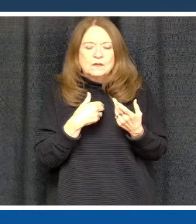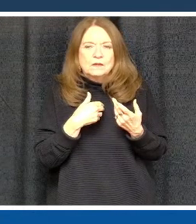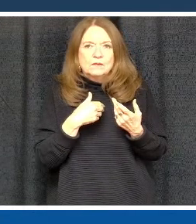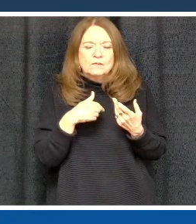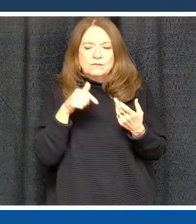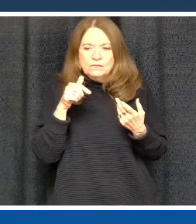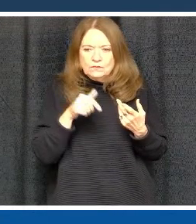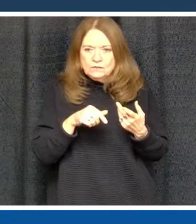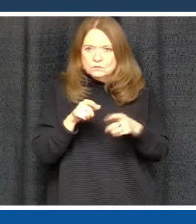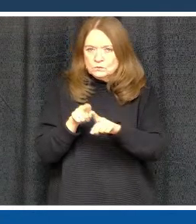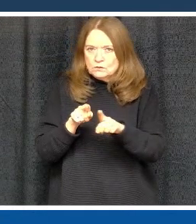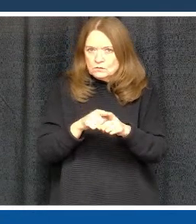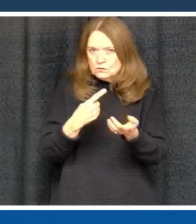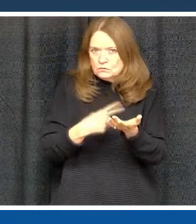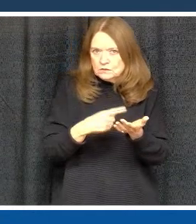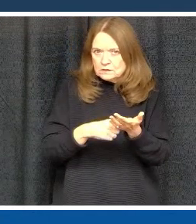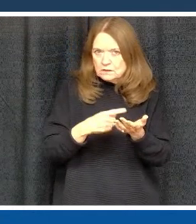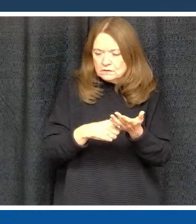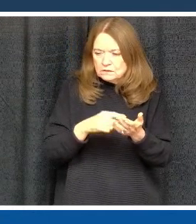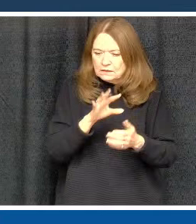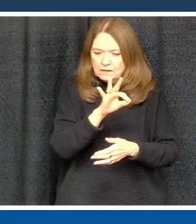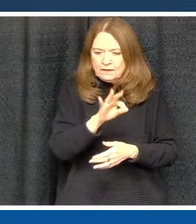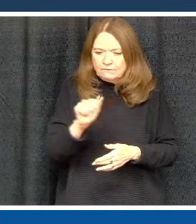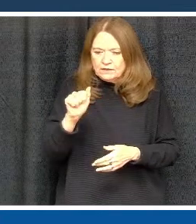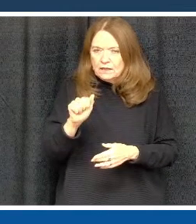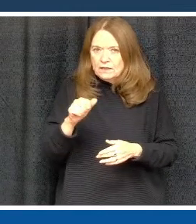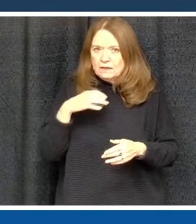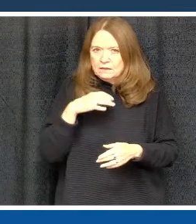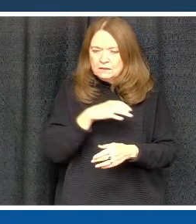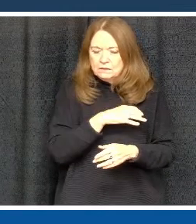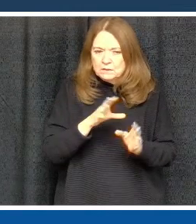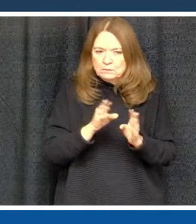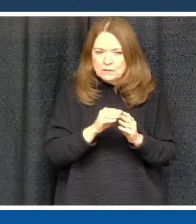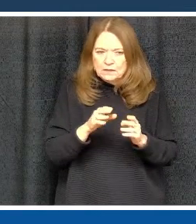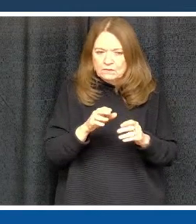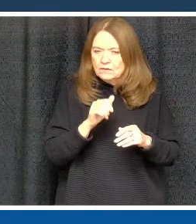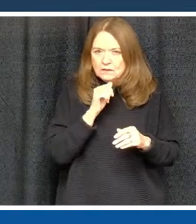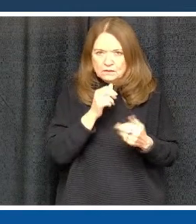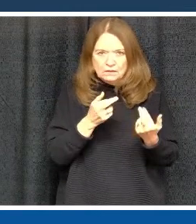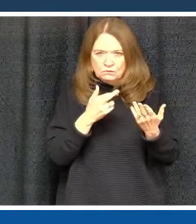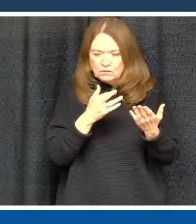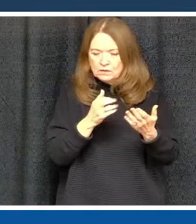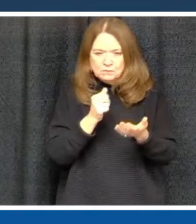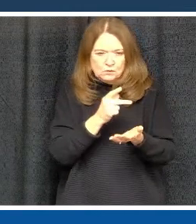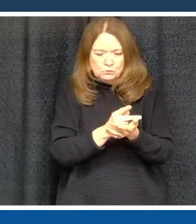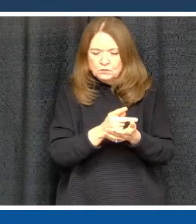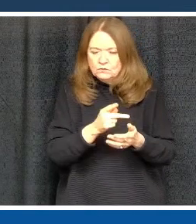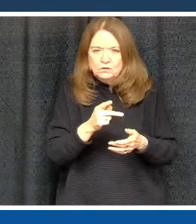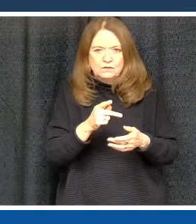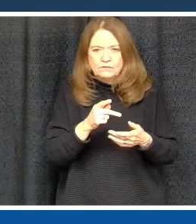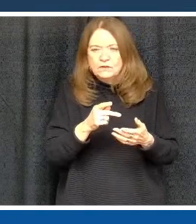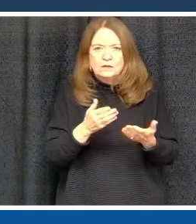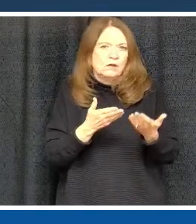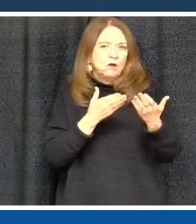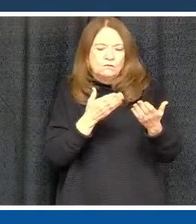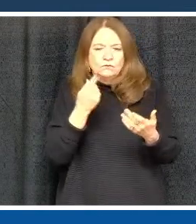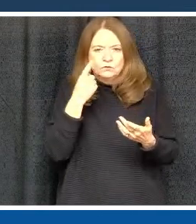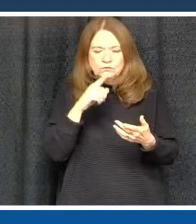This was also discussed at the F&A committee meeting, and they recommended disapproval of the settlement offer. Okay, thank you very